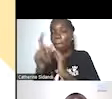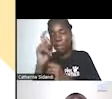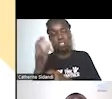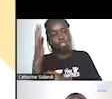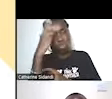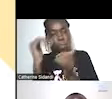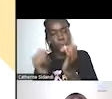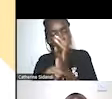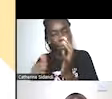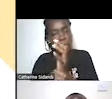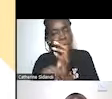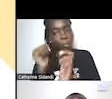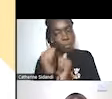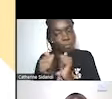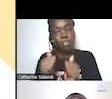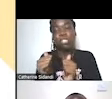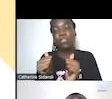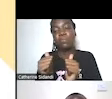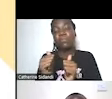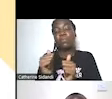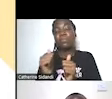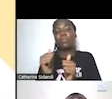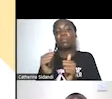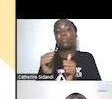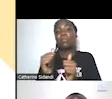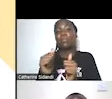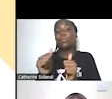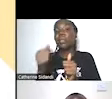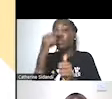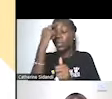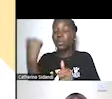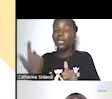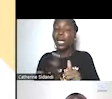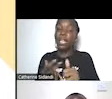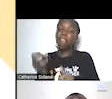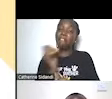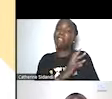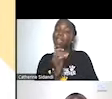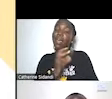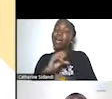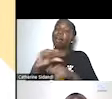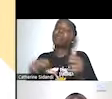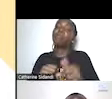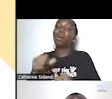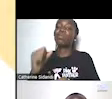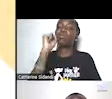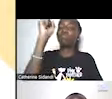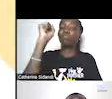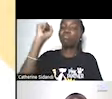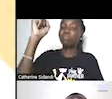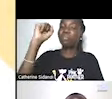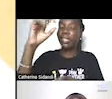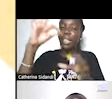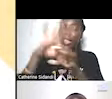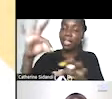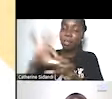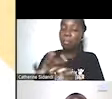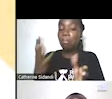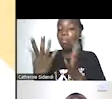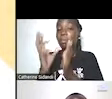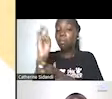are we having currently. So currently, I know we are fearful of the election that is coming. They are saying that it might turn out positively or negatively. It might be